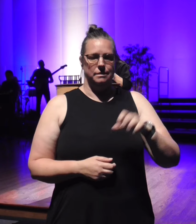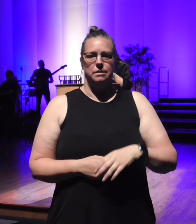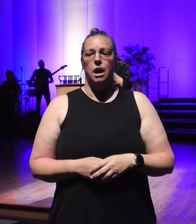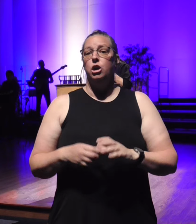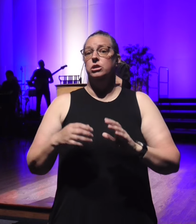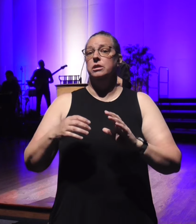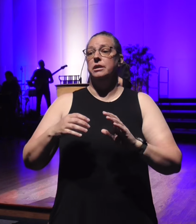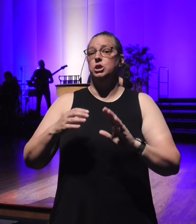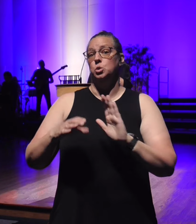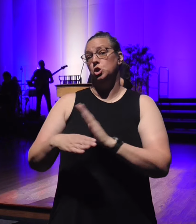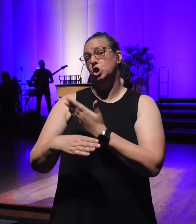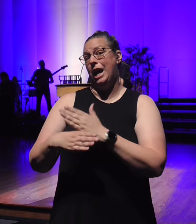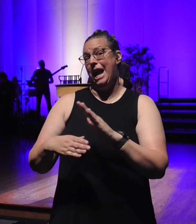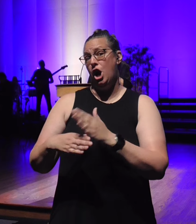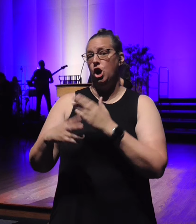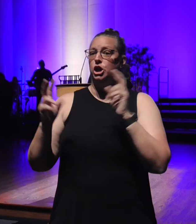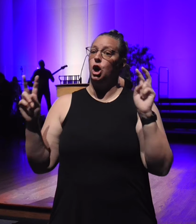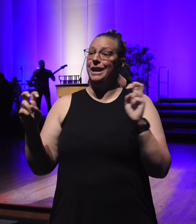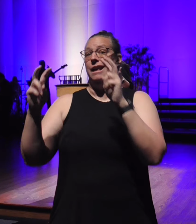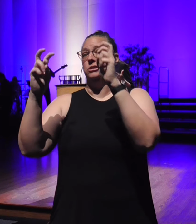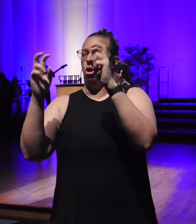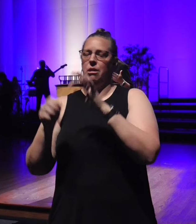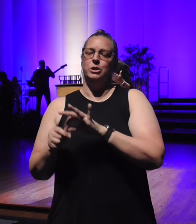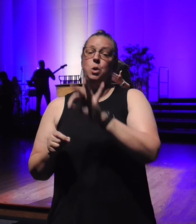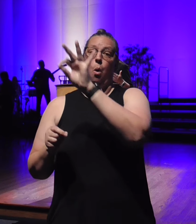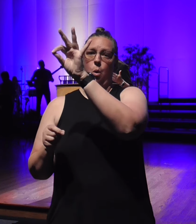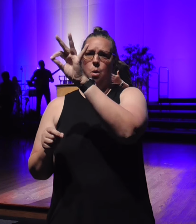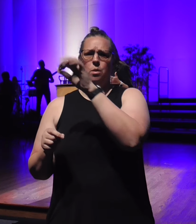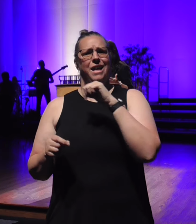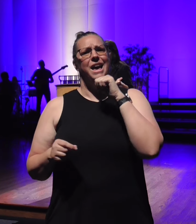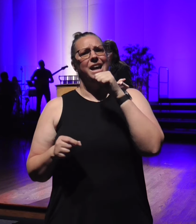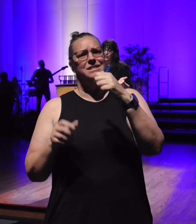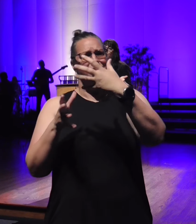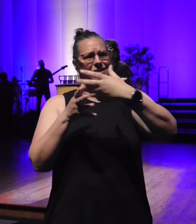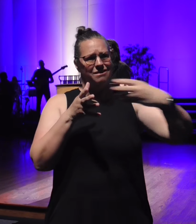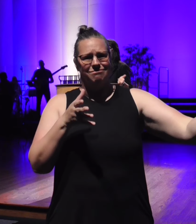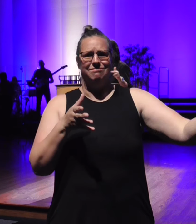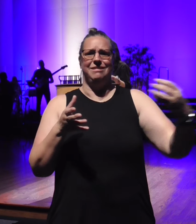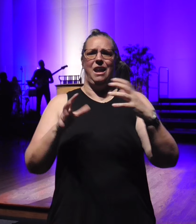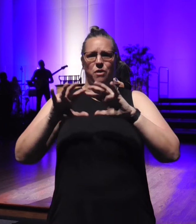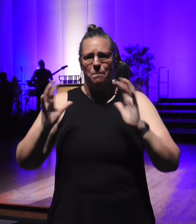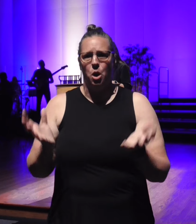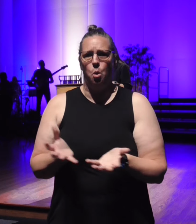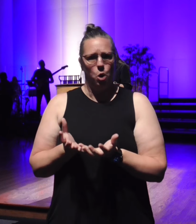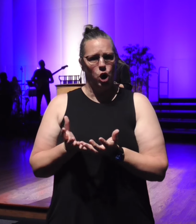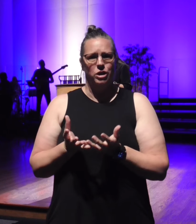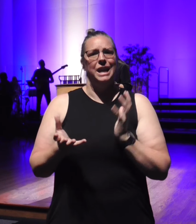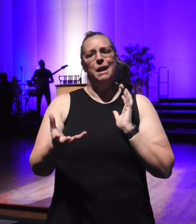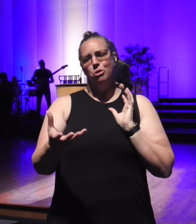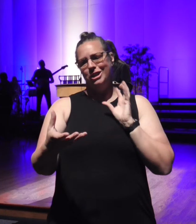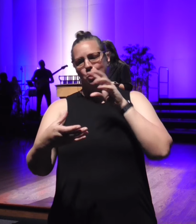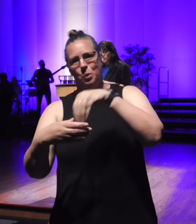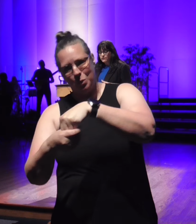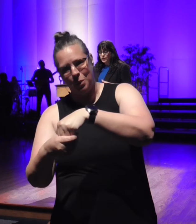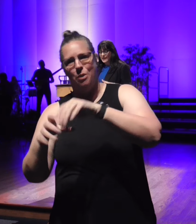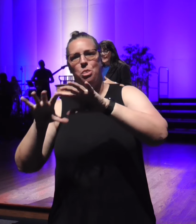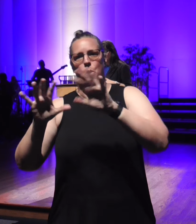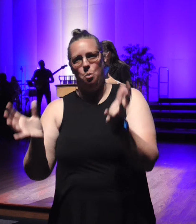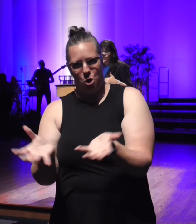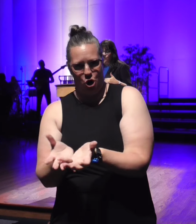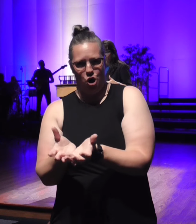castle, soul, is not a journey that takes you away from the world. Rather, it brings you directly into the world. It brings